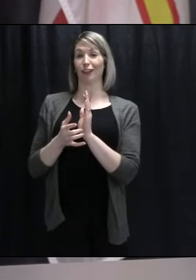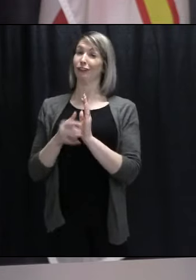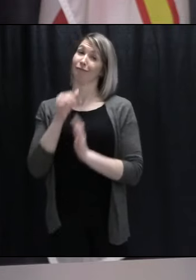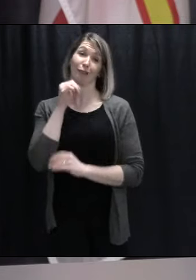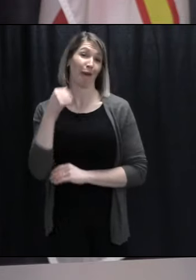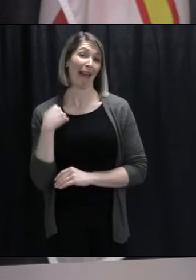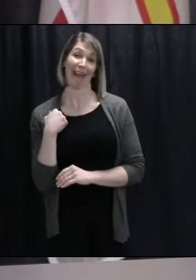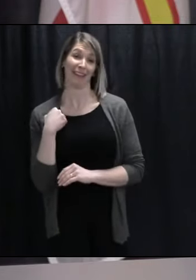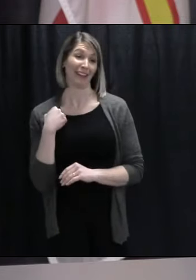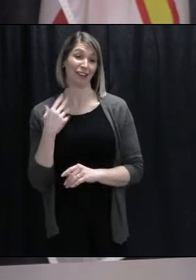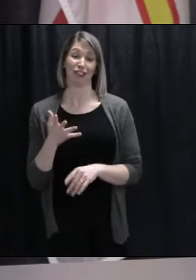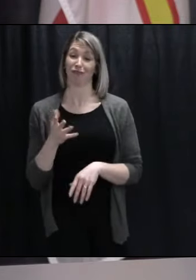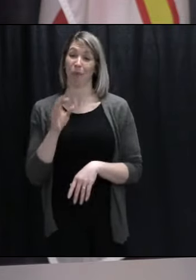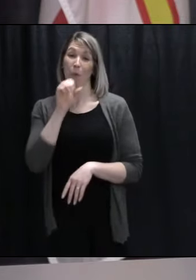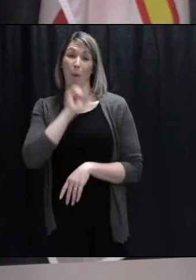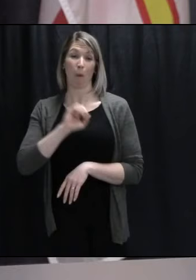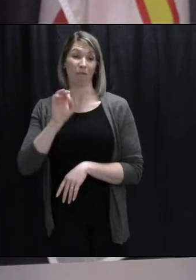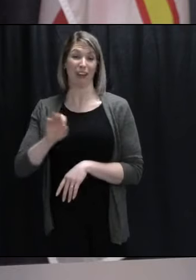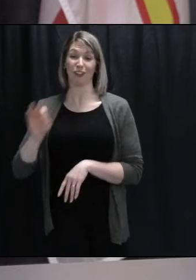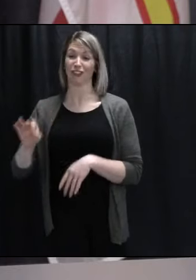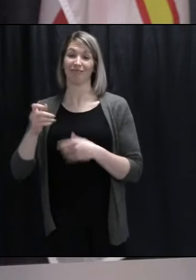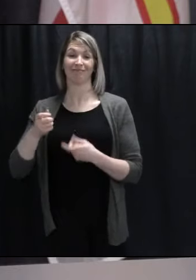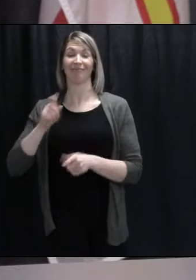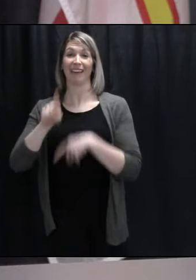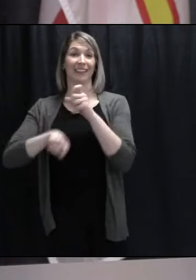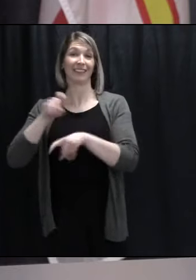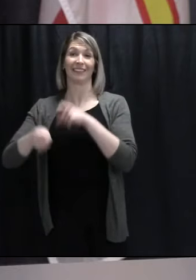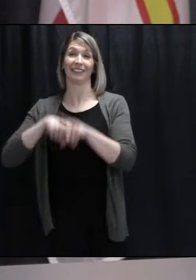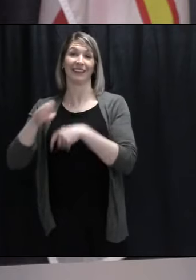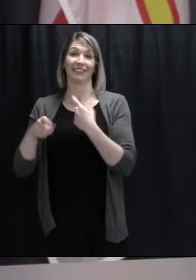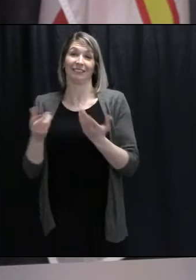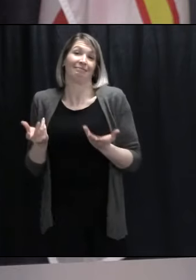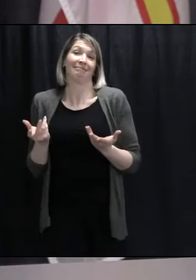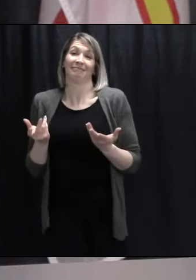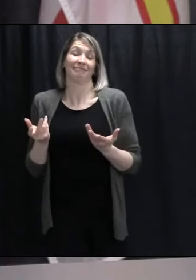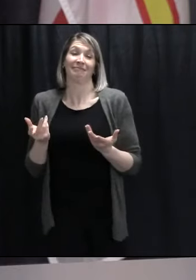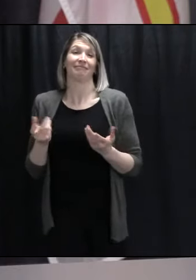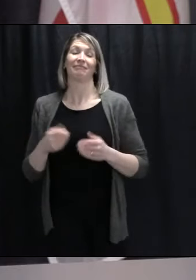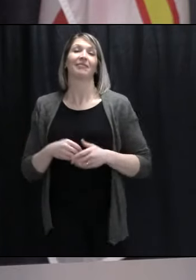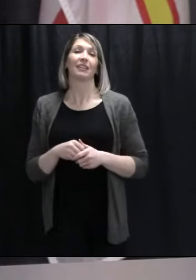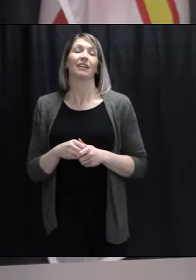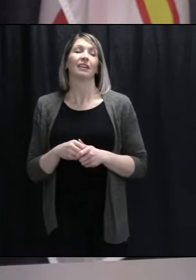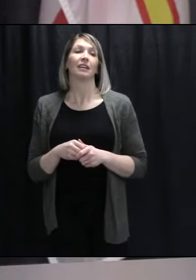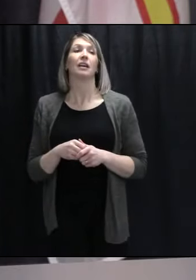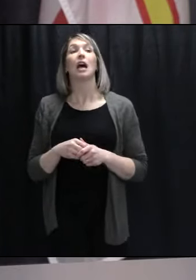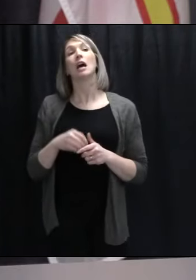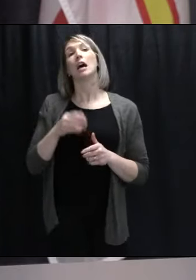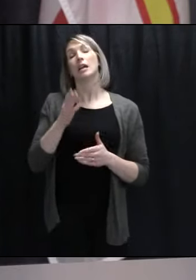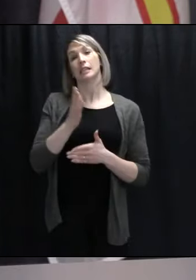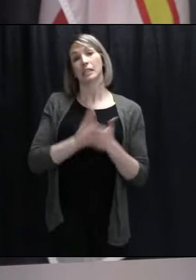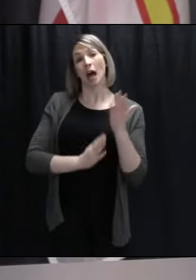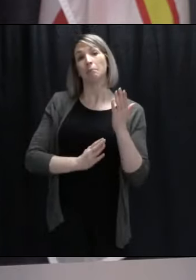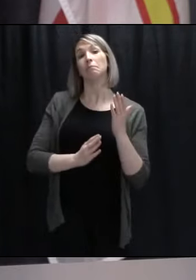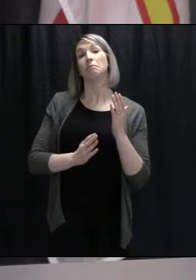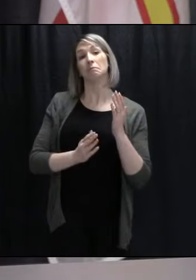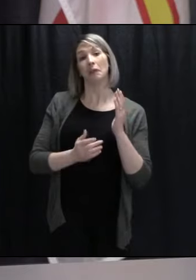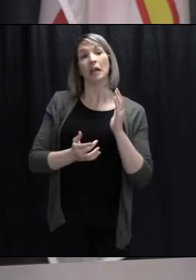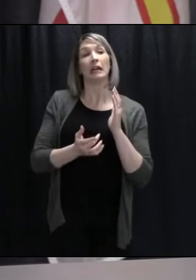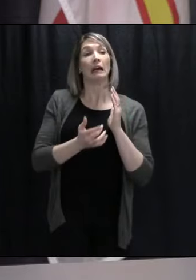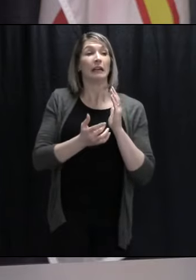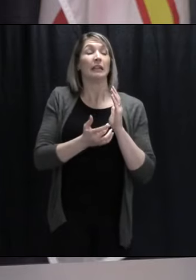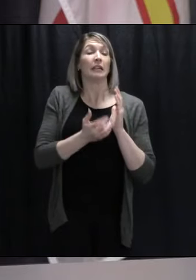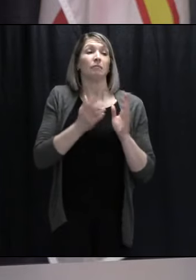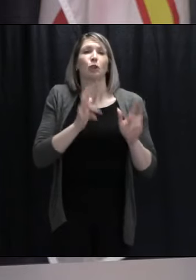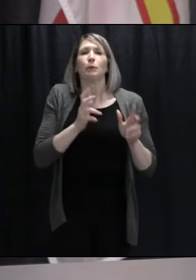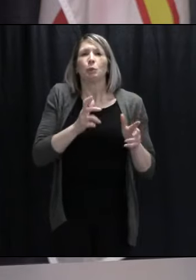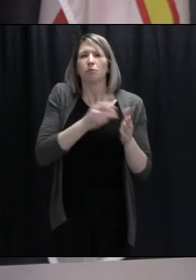Although certainly there are some technologies out there that have been